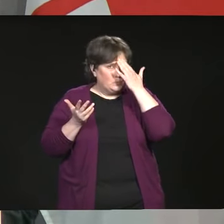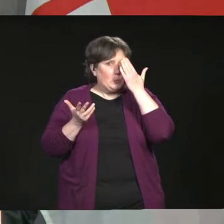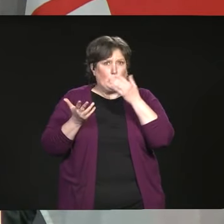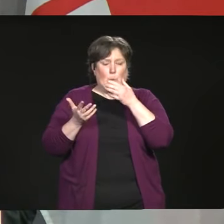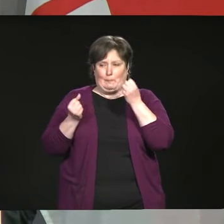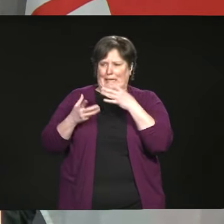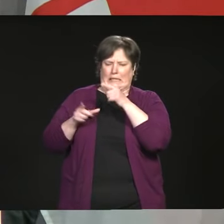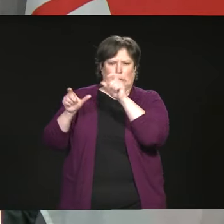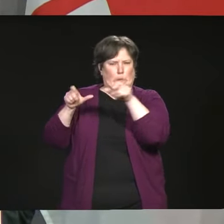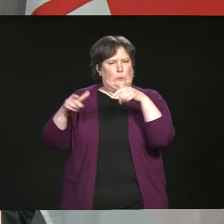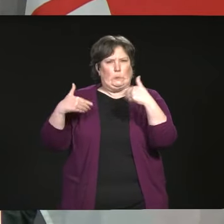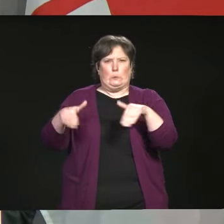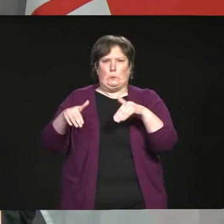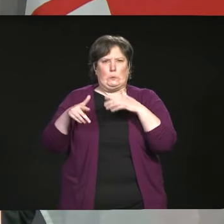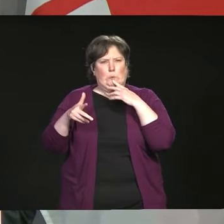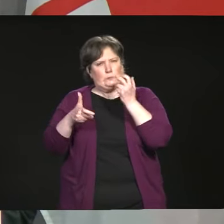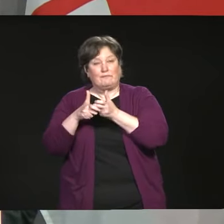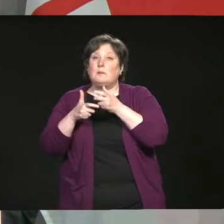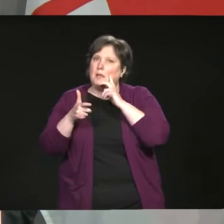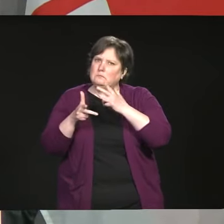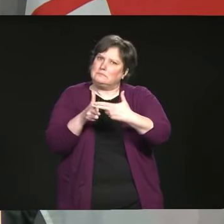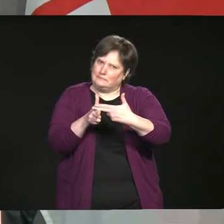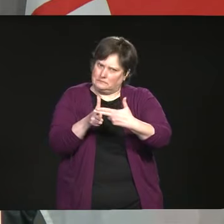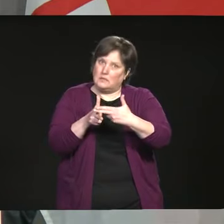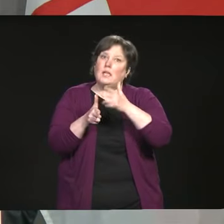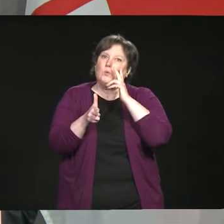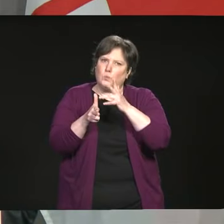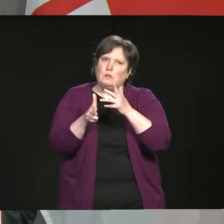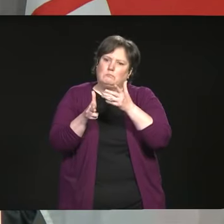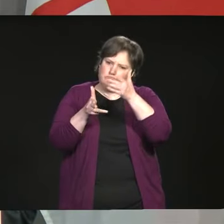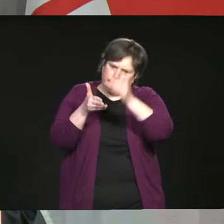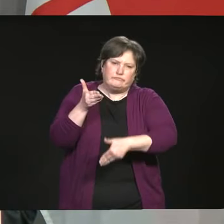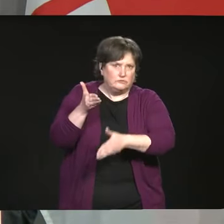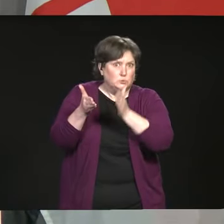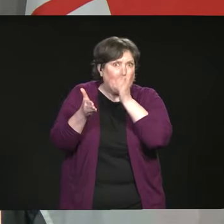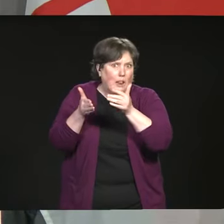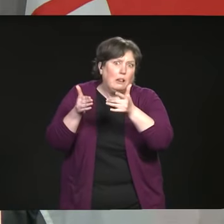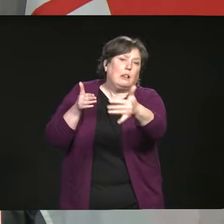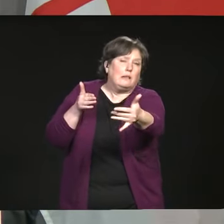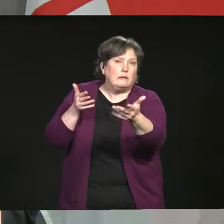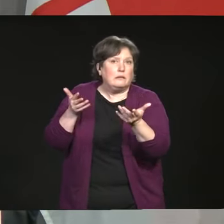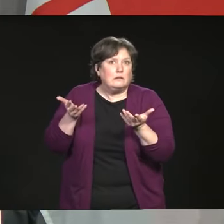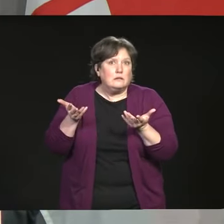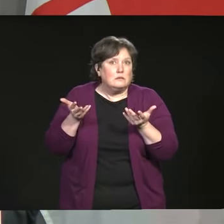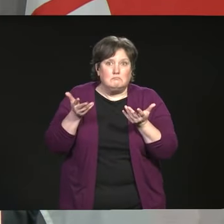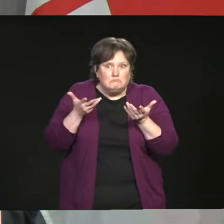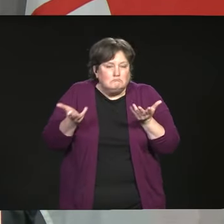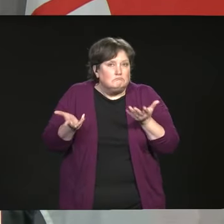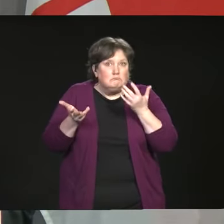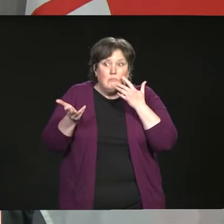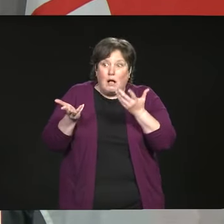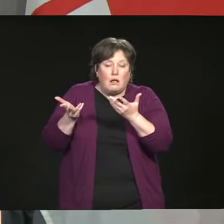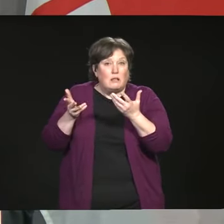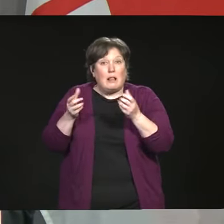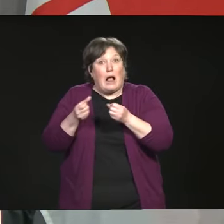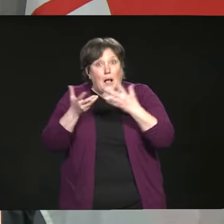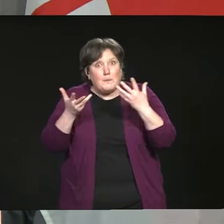come out of this challenge with our economy intact. We unfortunately do not know either the depth nor the duration of this challenge,